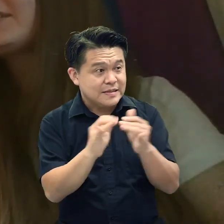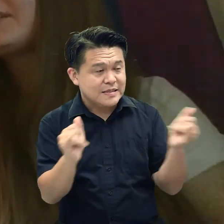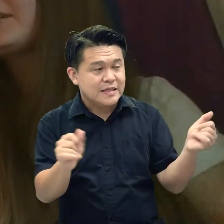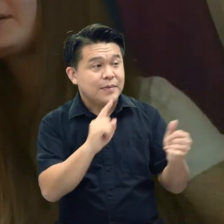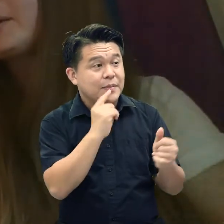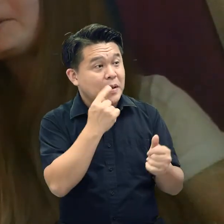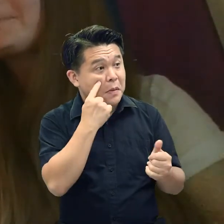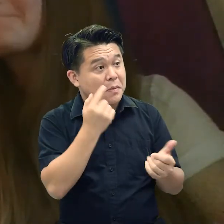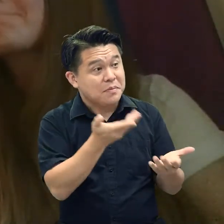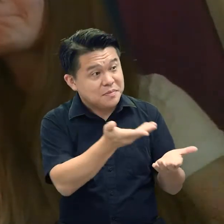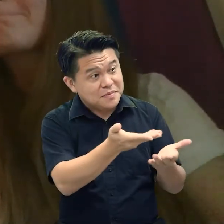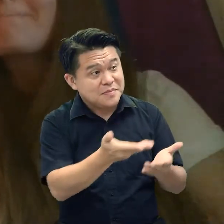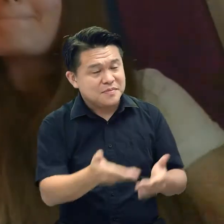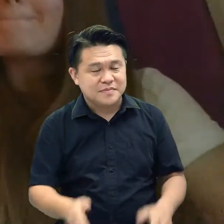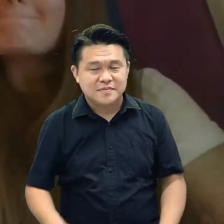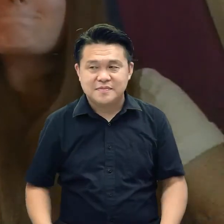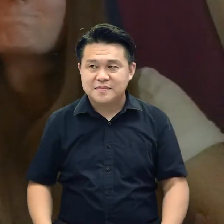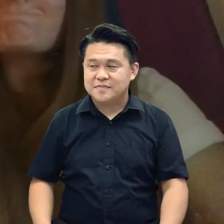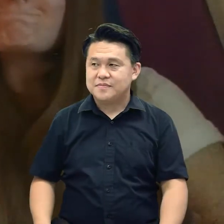phobic people first?